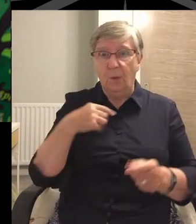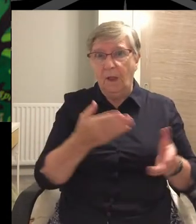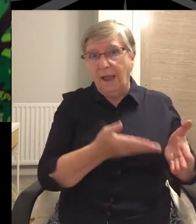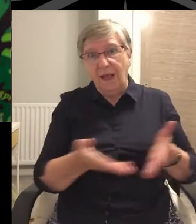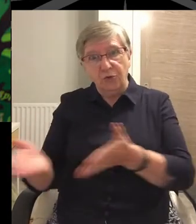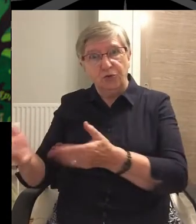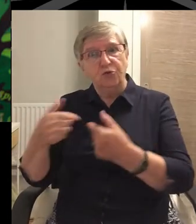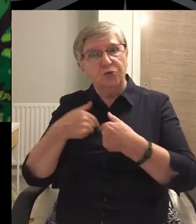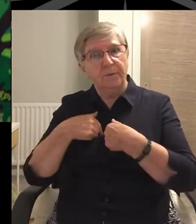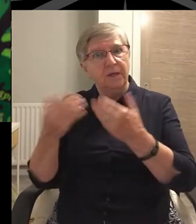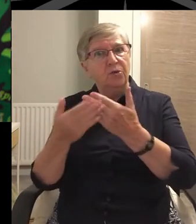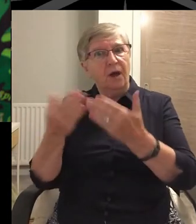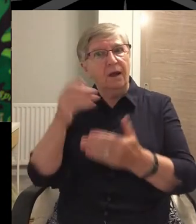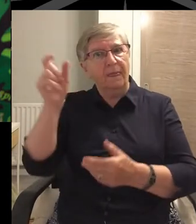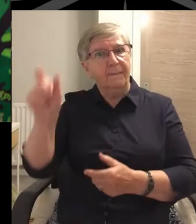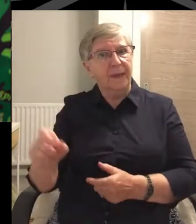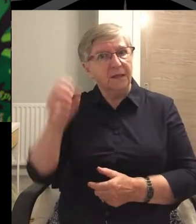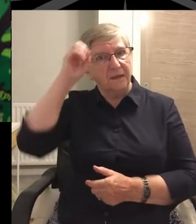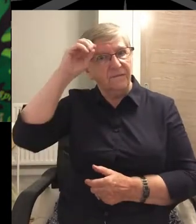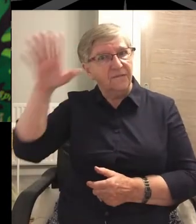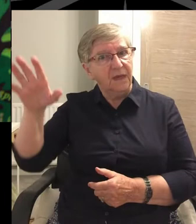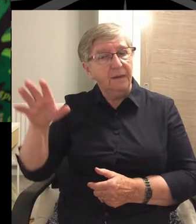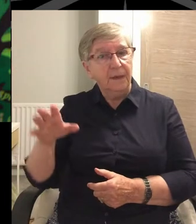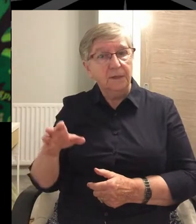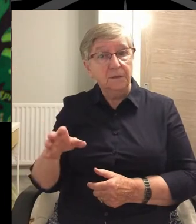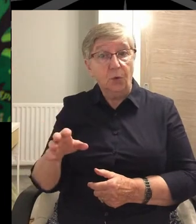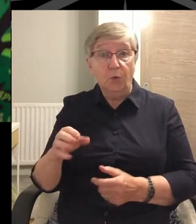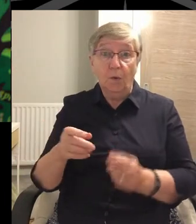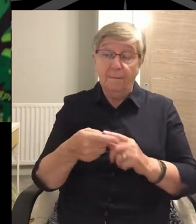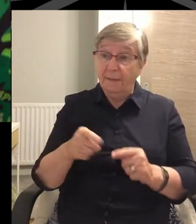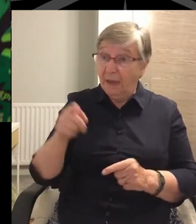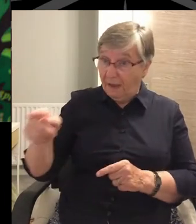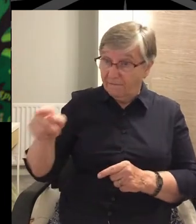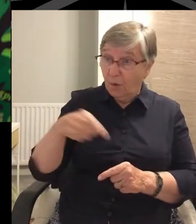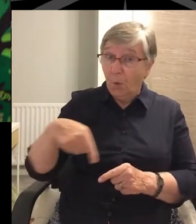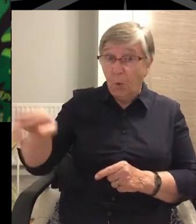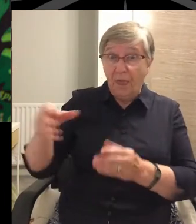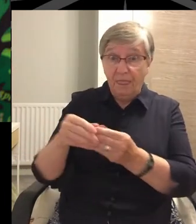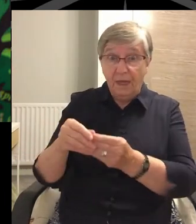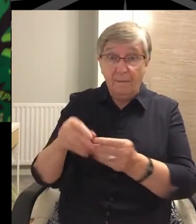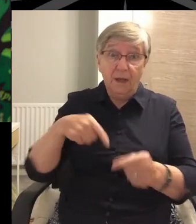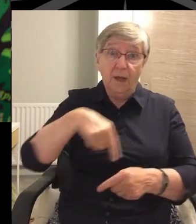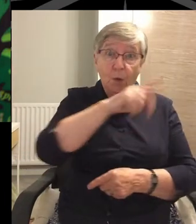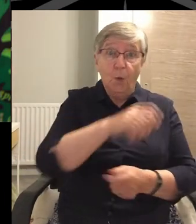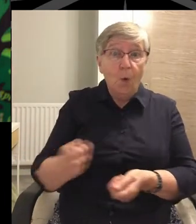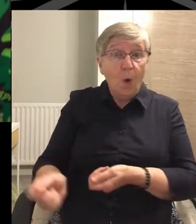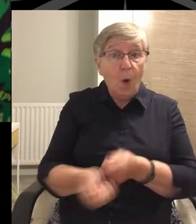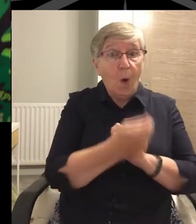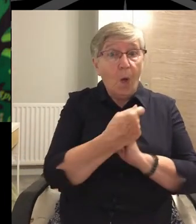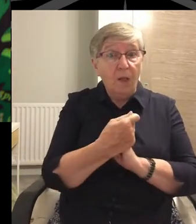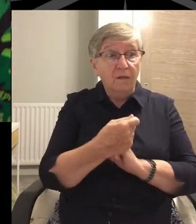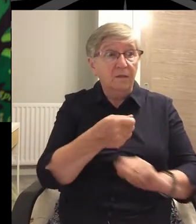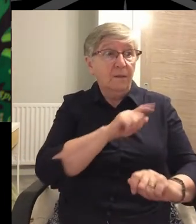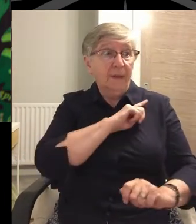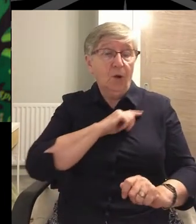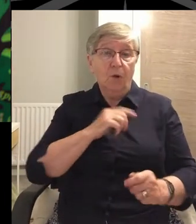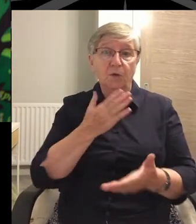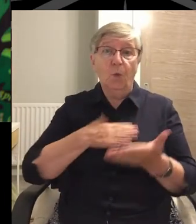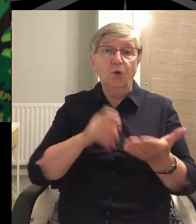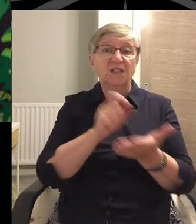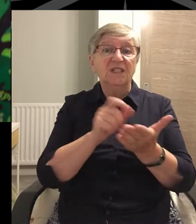to so-and-so who I'd like to be with. Or I go into this relationship, maybe have a round of golf with this guy because I want to sell him, you know, several